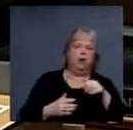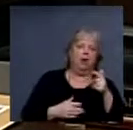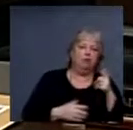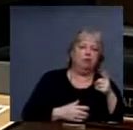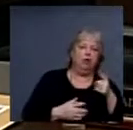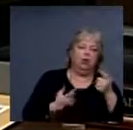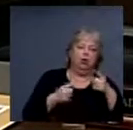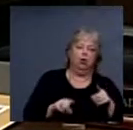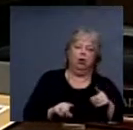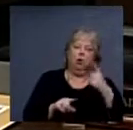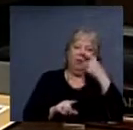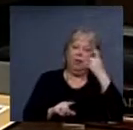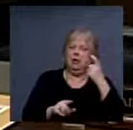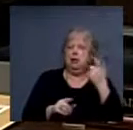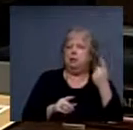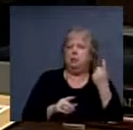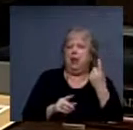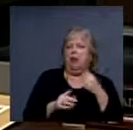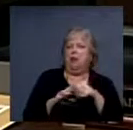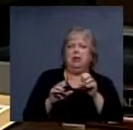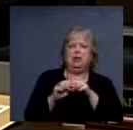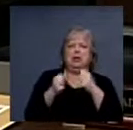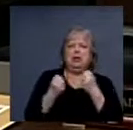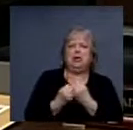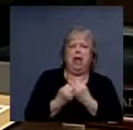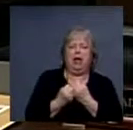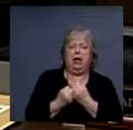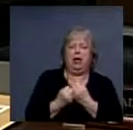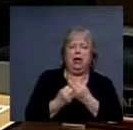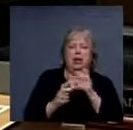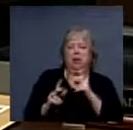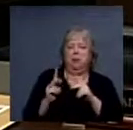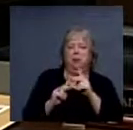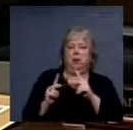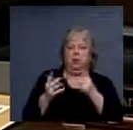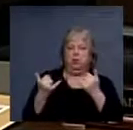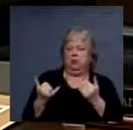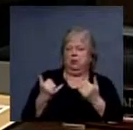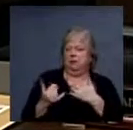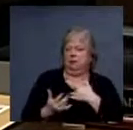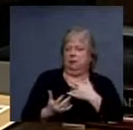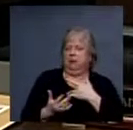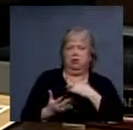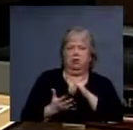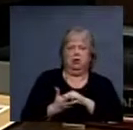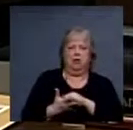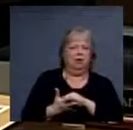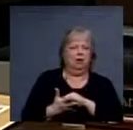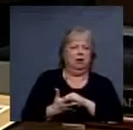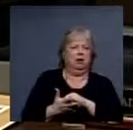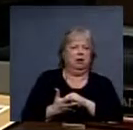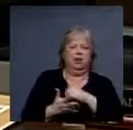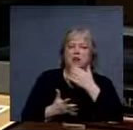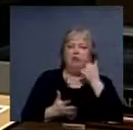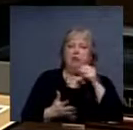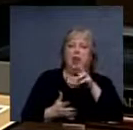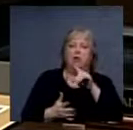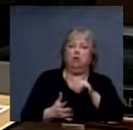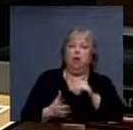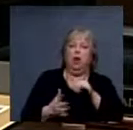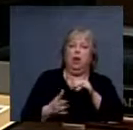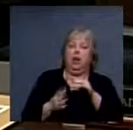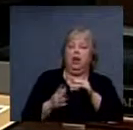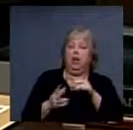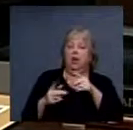occurred because somehow in society we've gotten to the point, or people have gotten to the point, that they determined the best way to resolve an